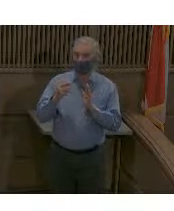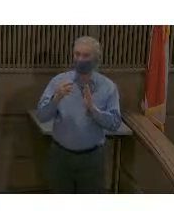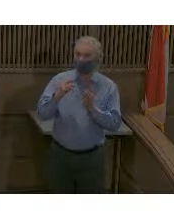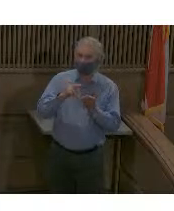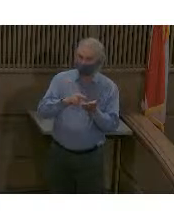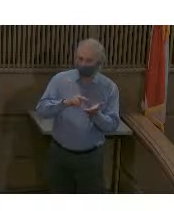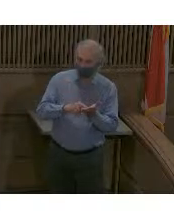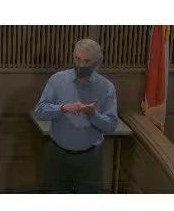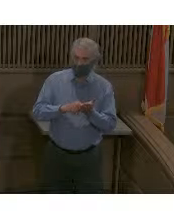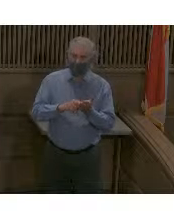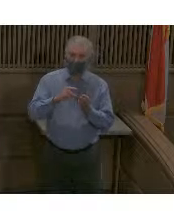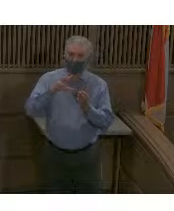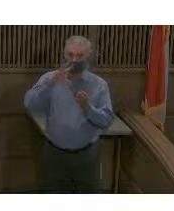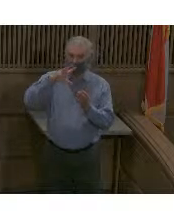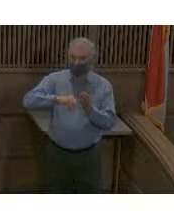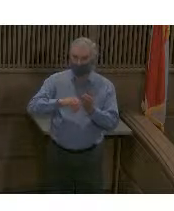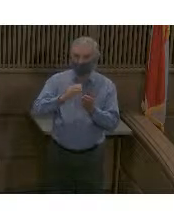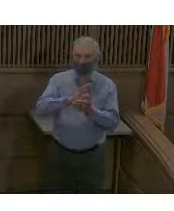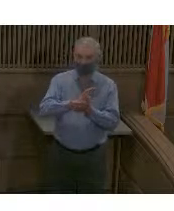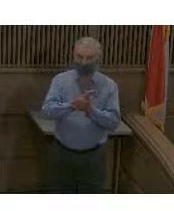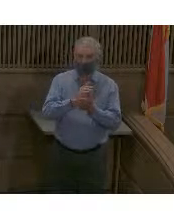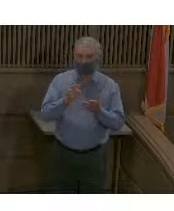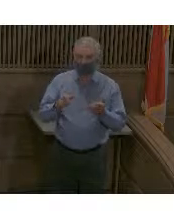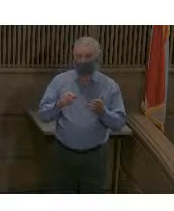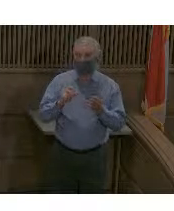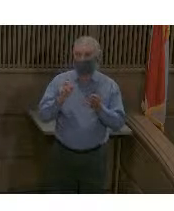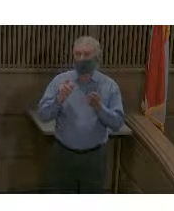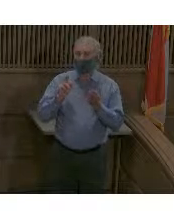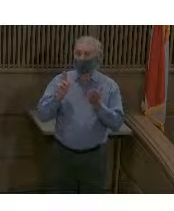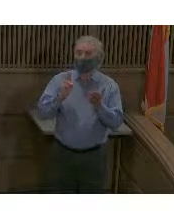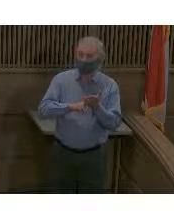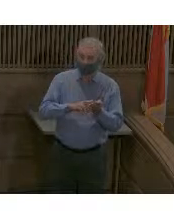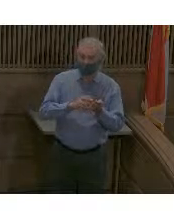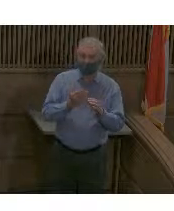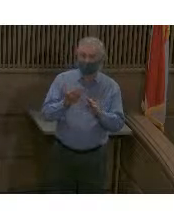for those who might be in the line behind you. We urge you to do that.